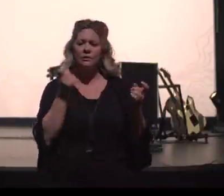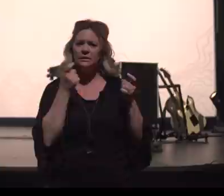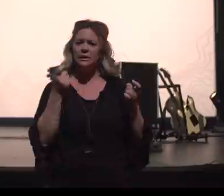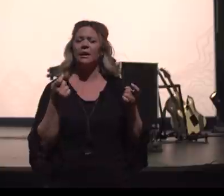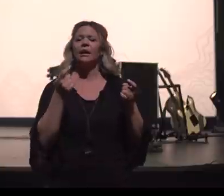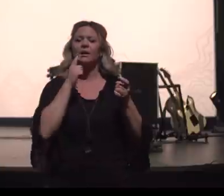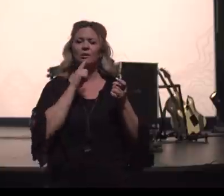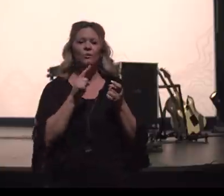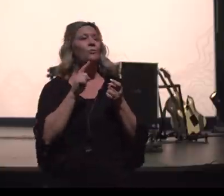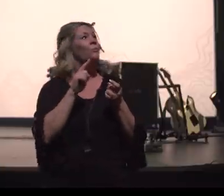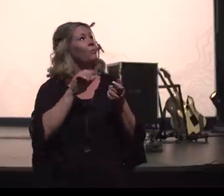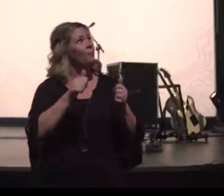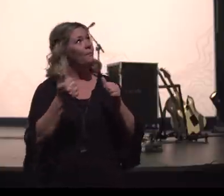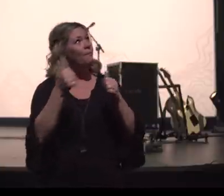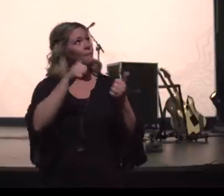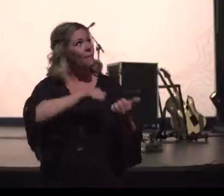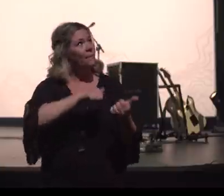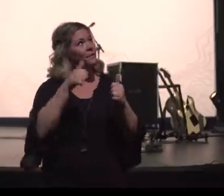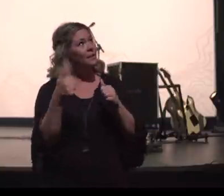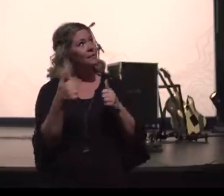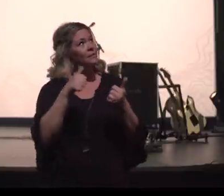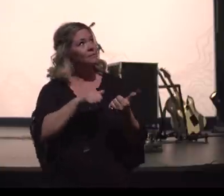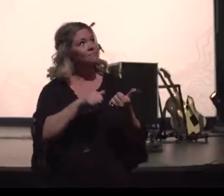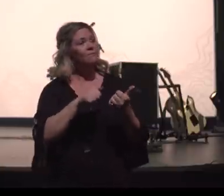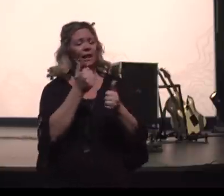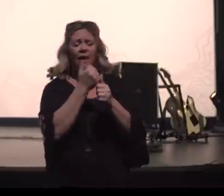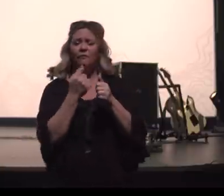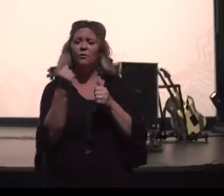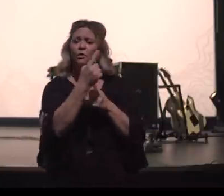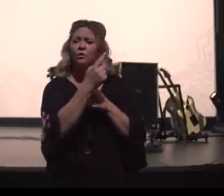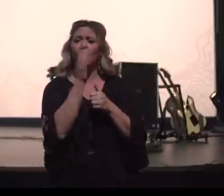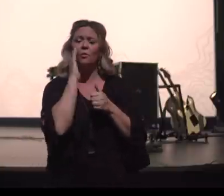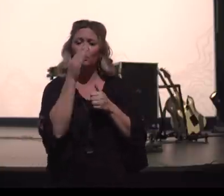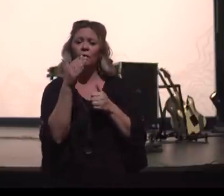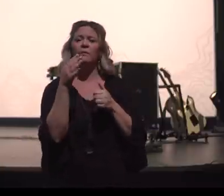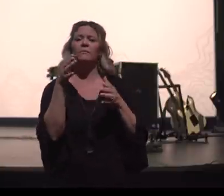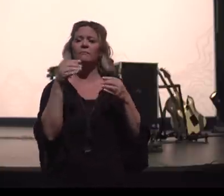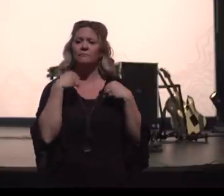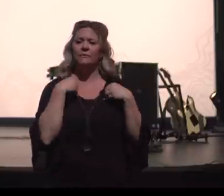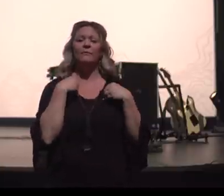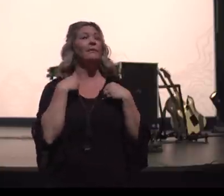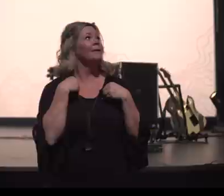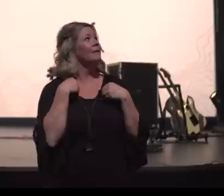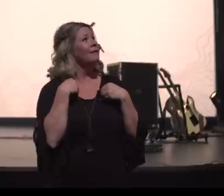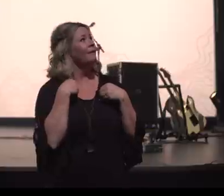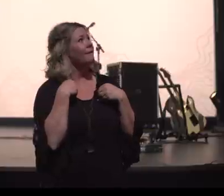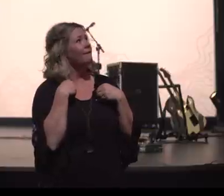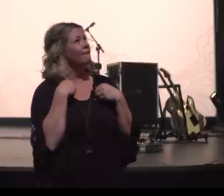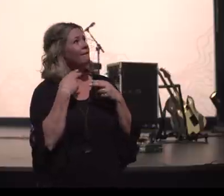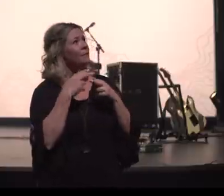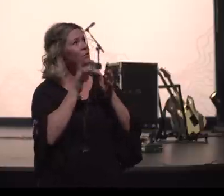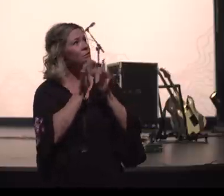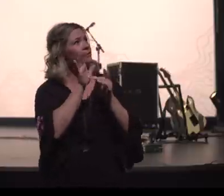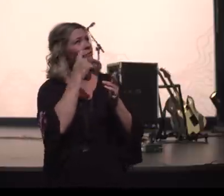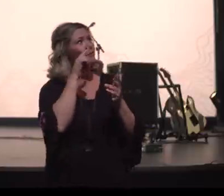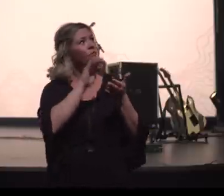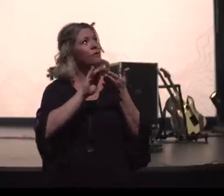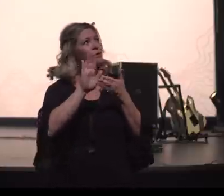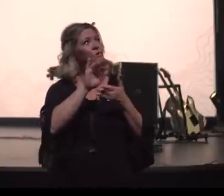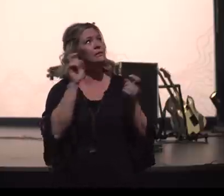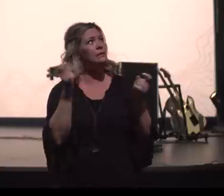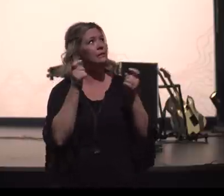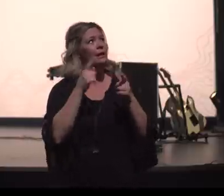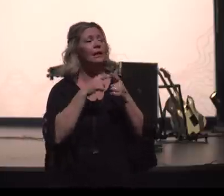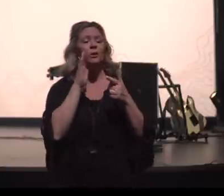Christ for the forgiveness." That's how you get forgiveness, the forgiveness of your sins. "And you will receive the gift of the Holy Spirit. God will come inside you and transform your